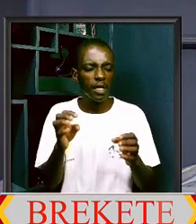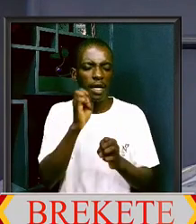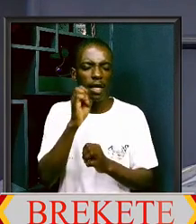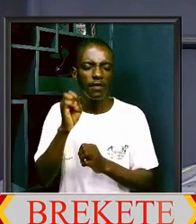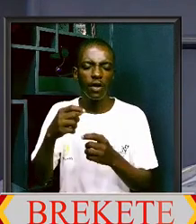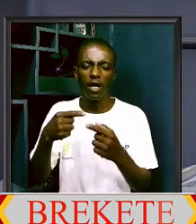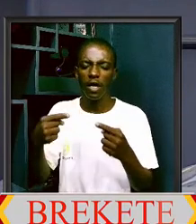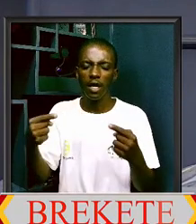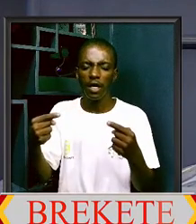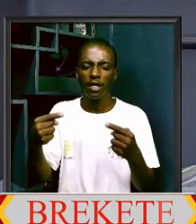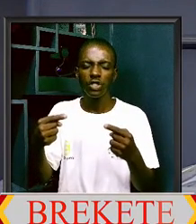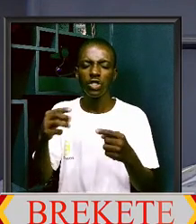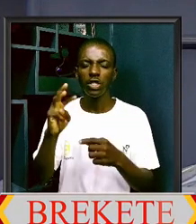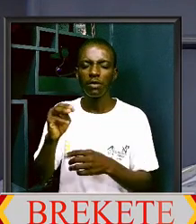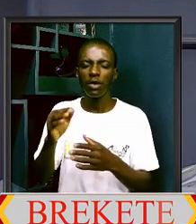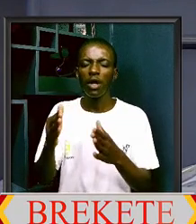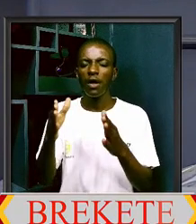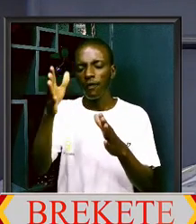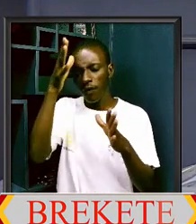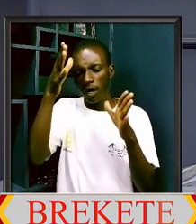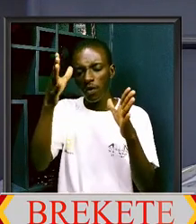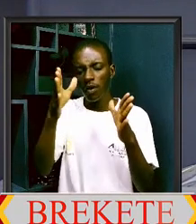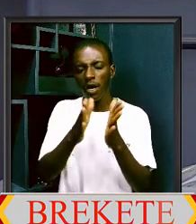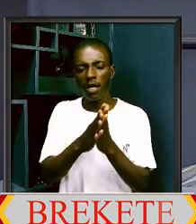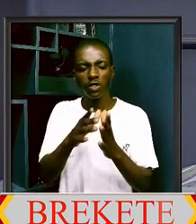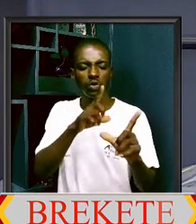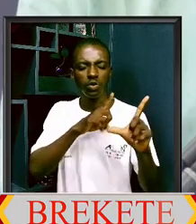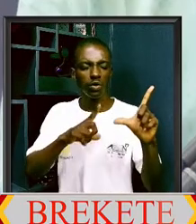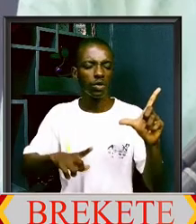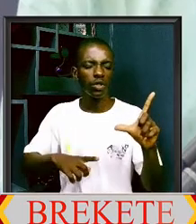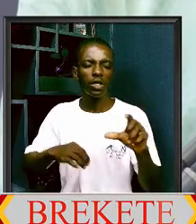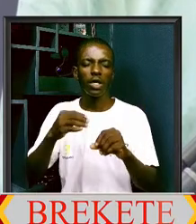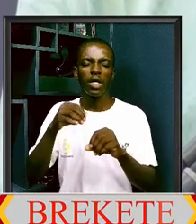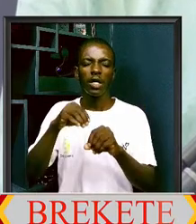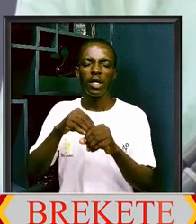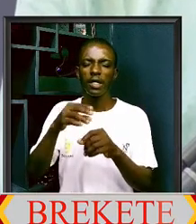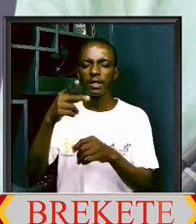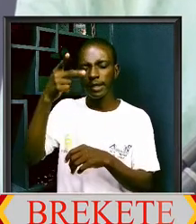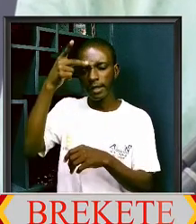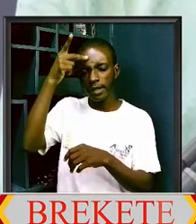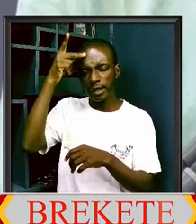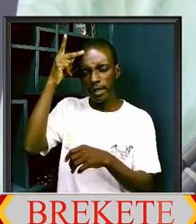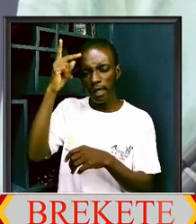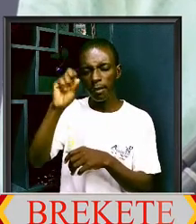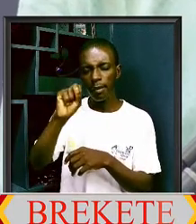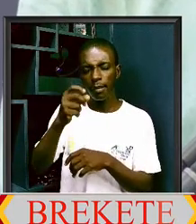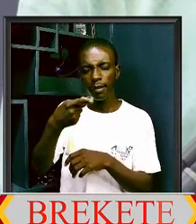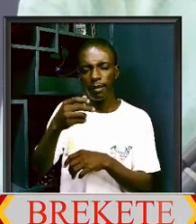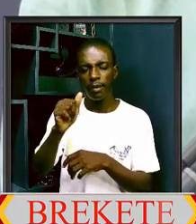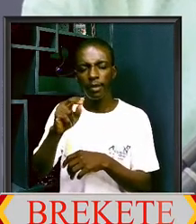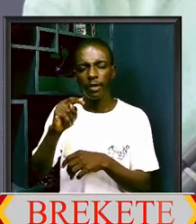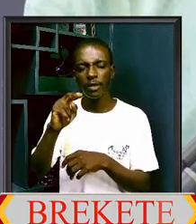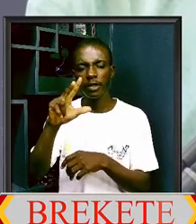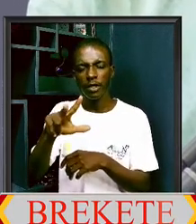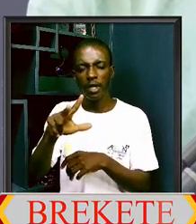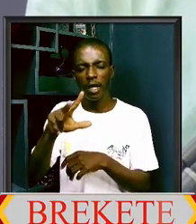evil against him father we ask oh Lord in Psalm 35 it